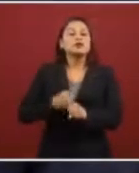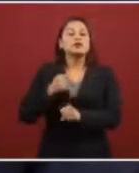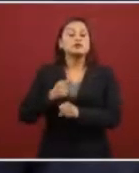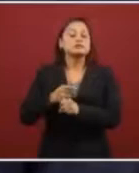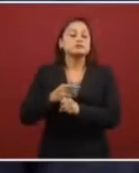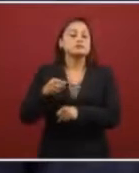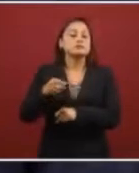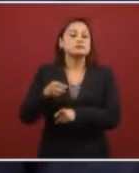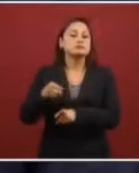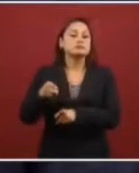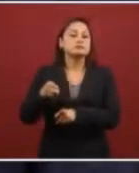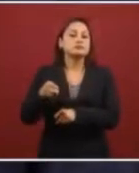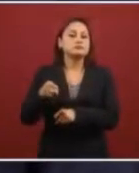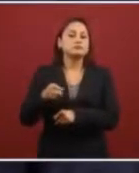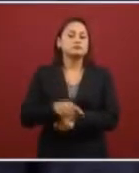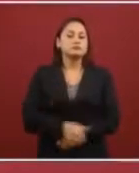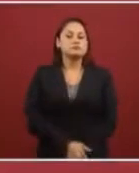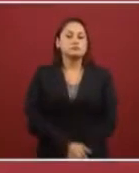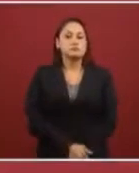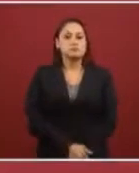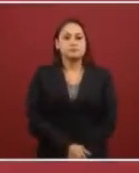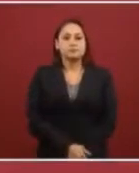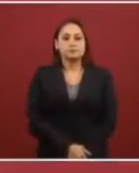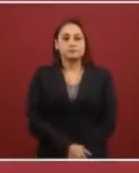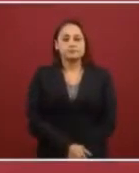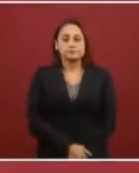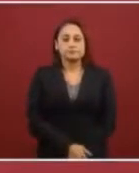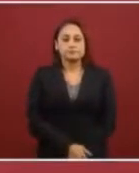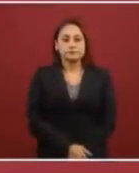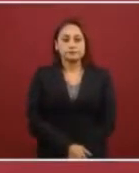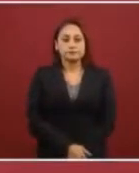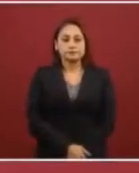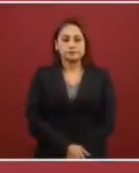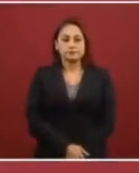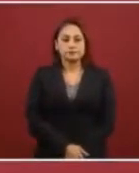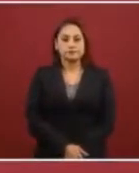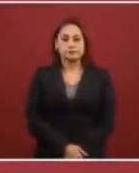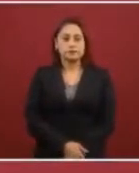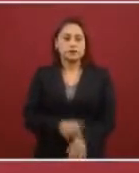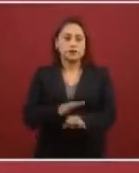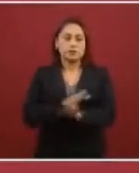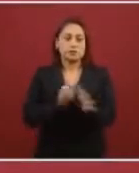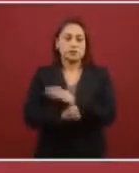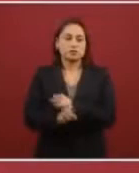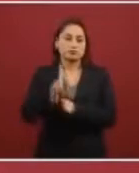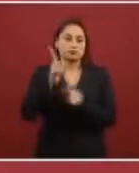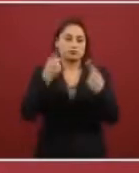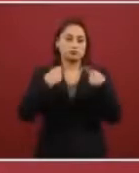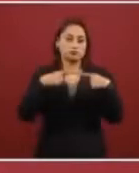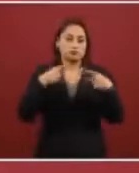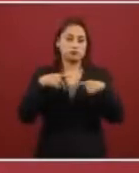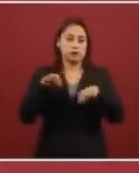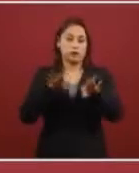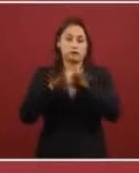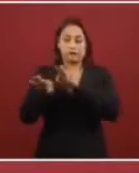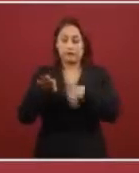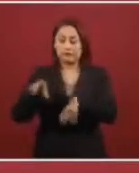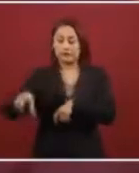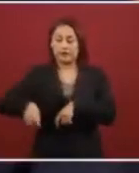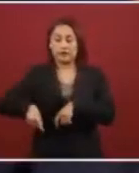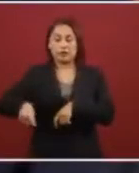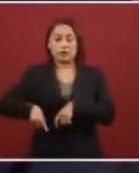with, una persona se desempeñaba when a como person, servidor público. As a public